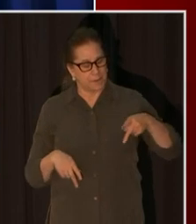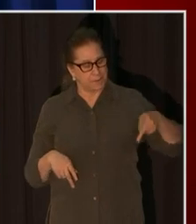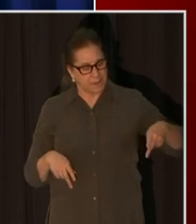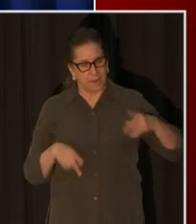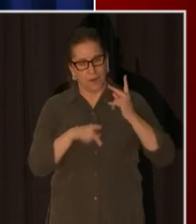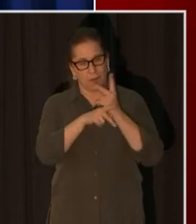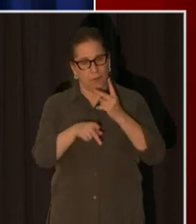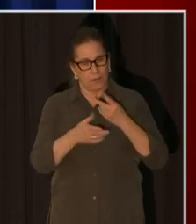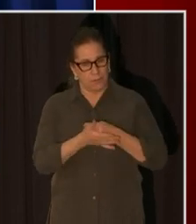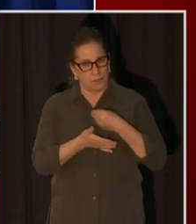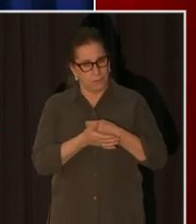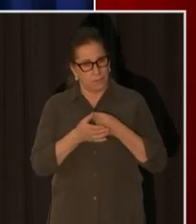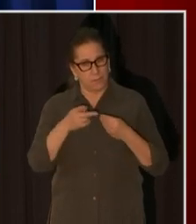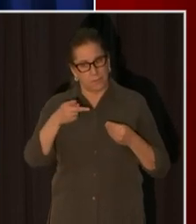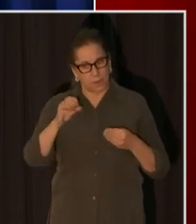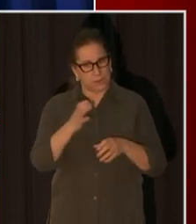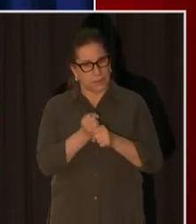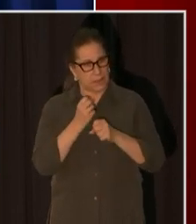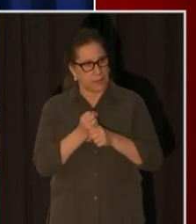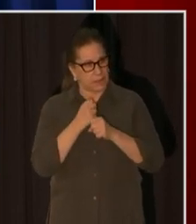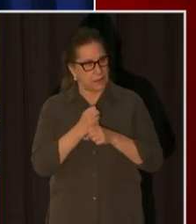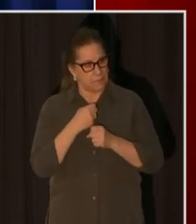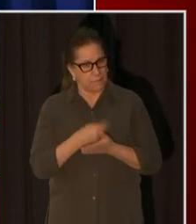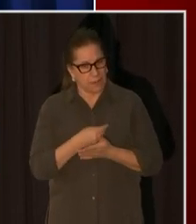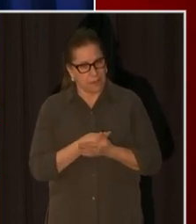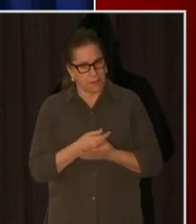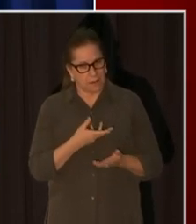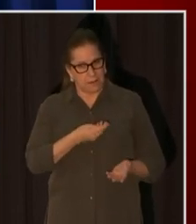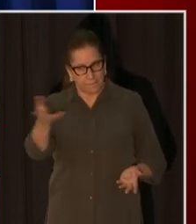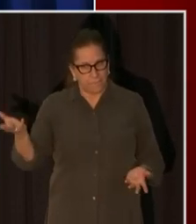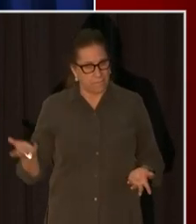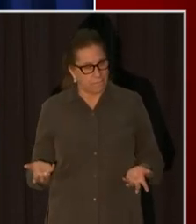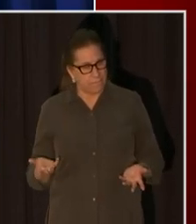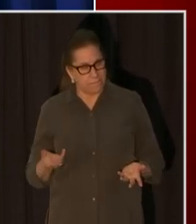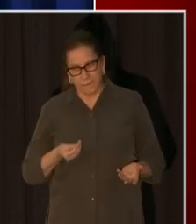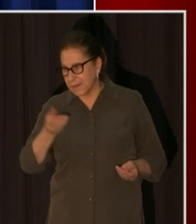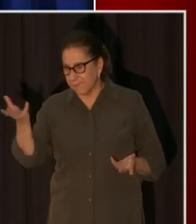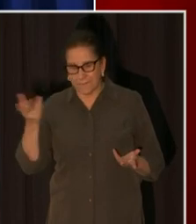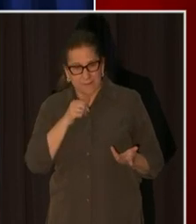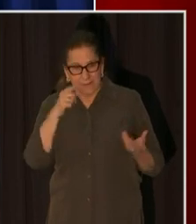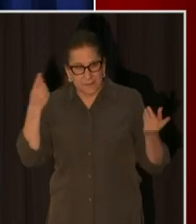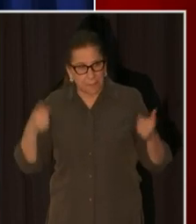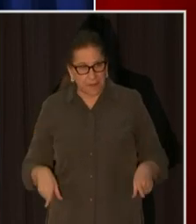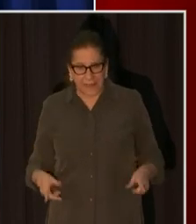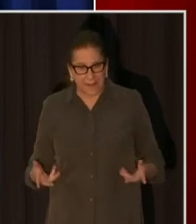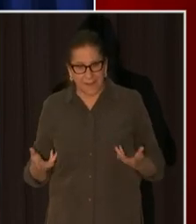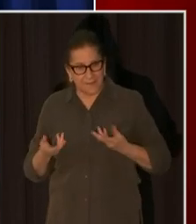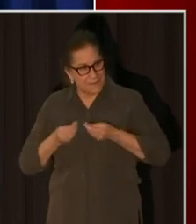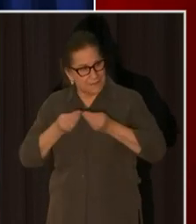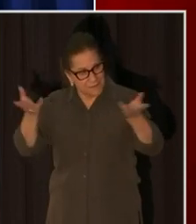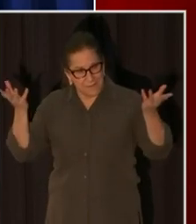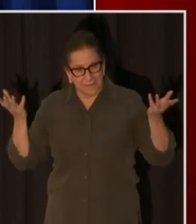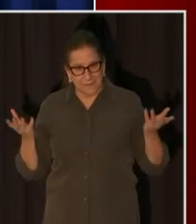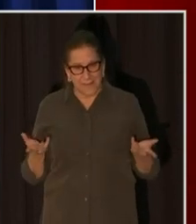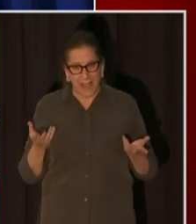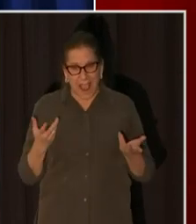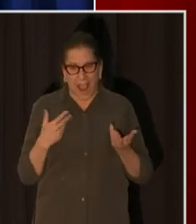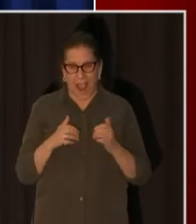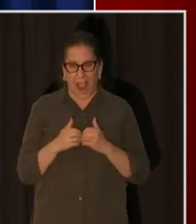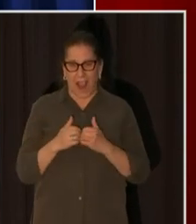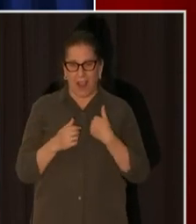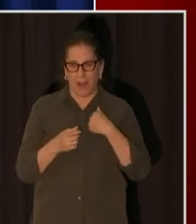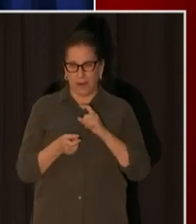of acceptances from these programs. And so I don't know if this is connected to us not being a state, and so all these things are